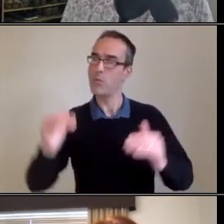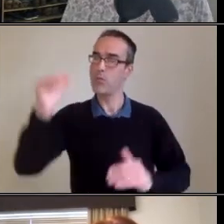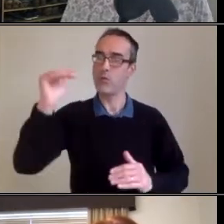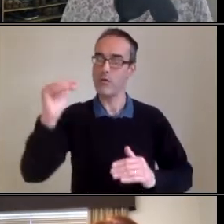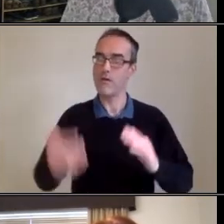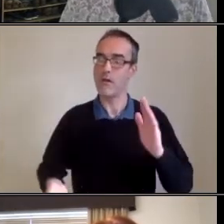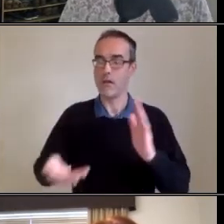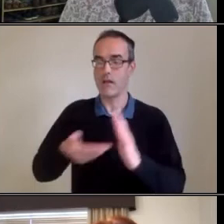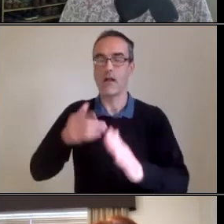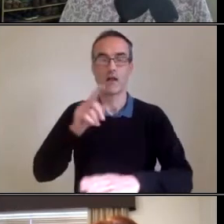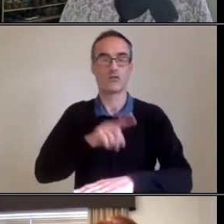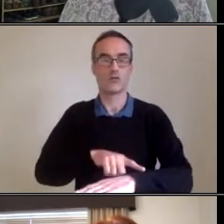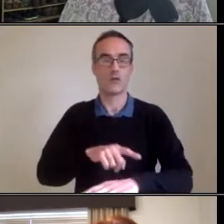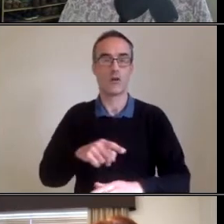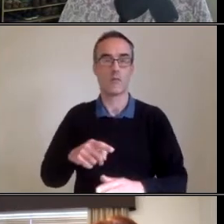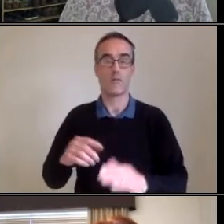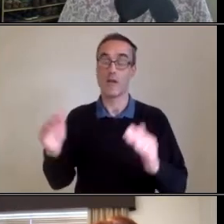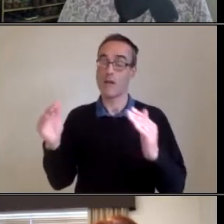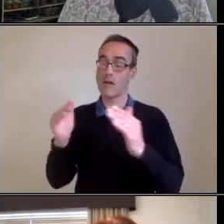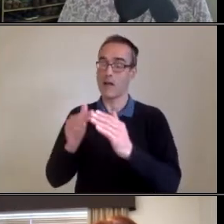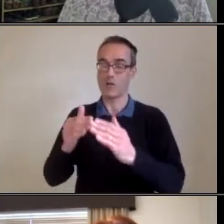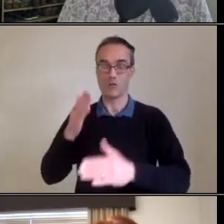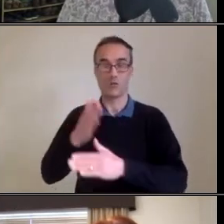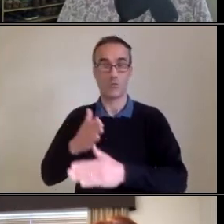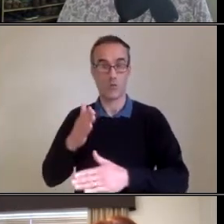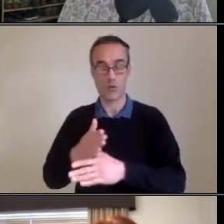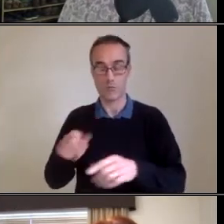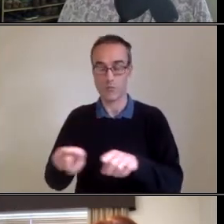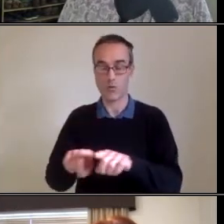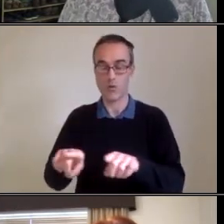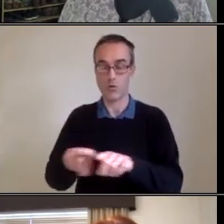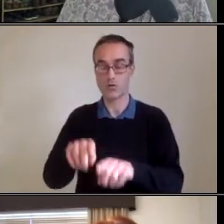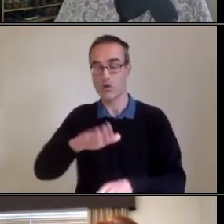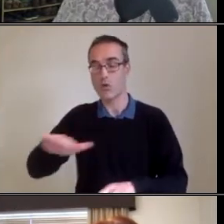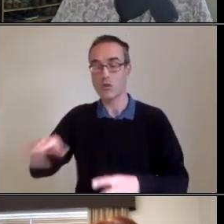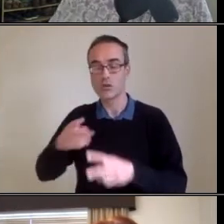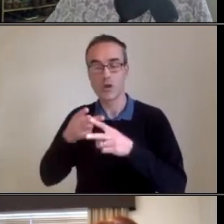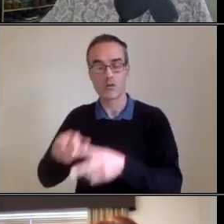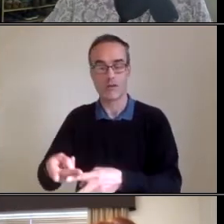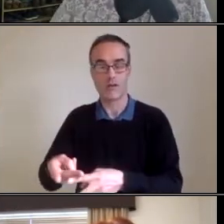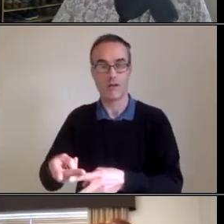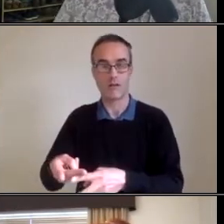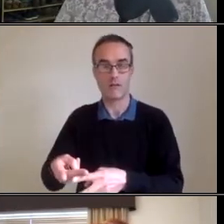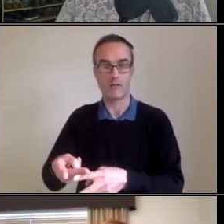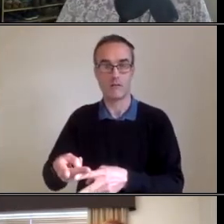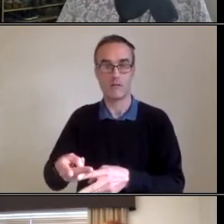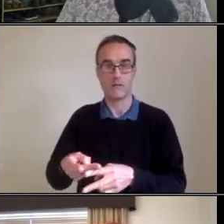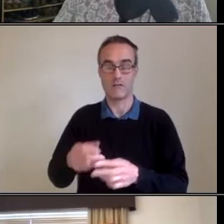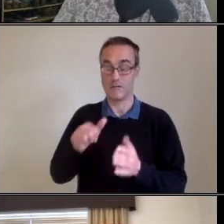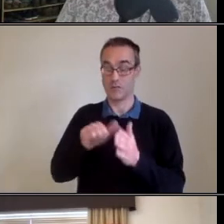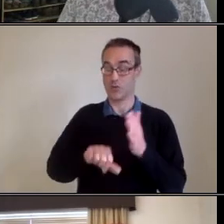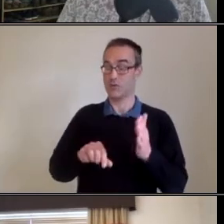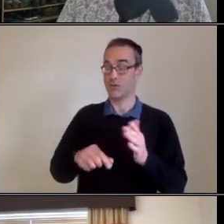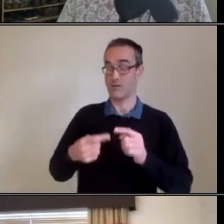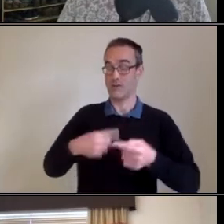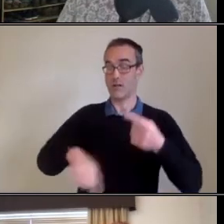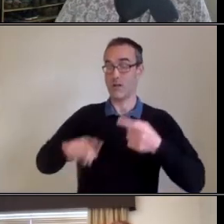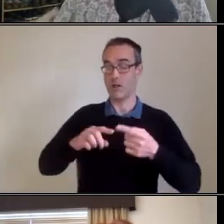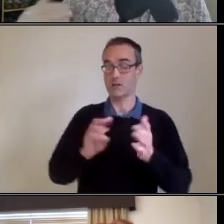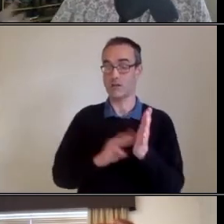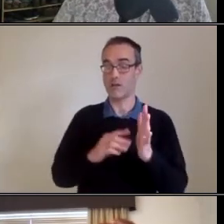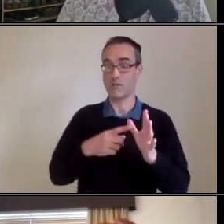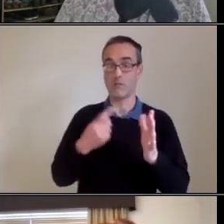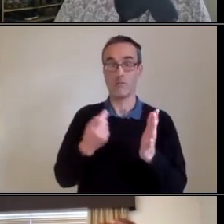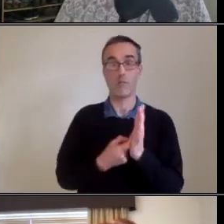now spend on household chores and childcare since the pandemic. These are otherwise equal couples, both